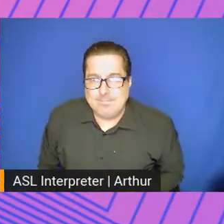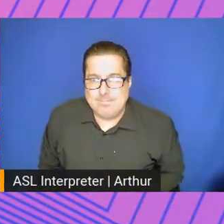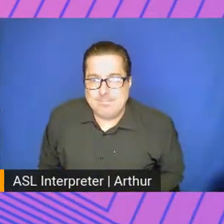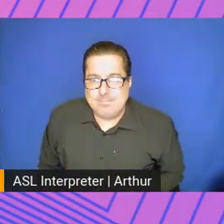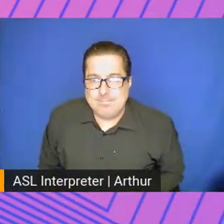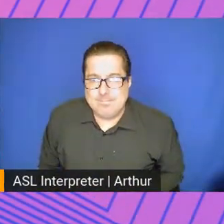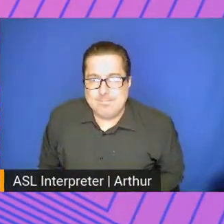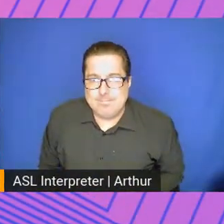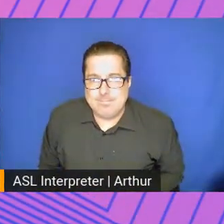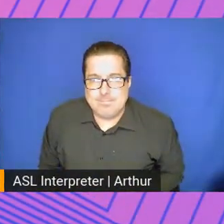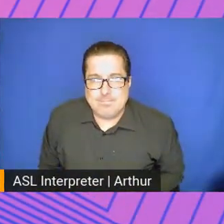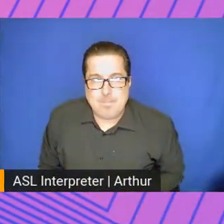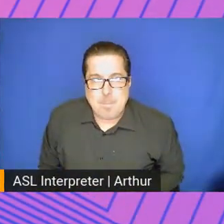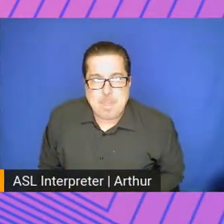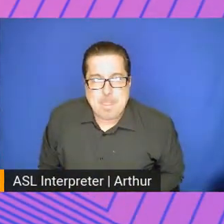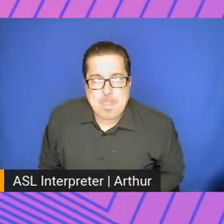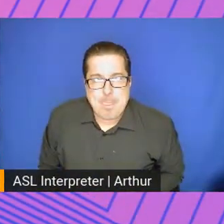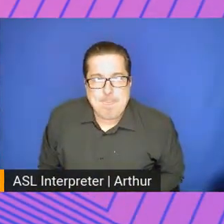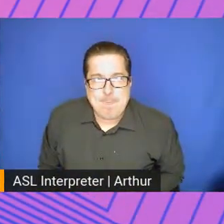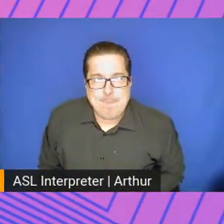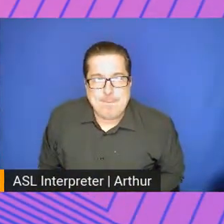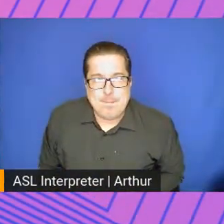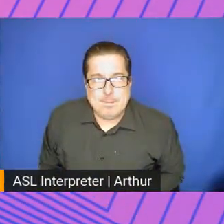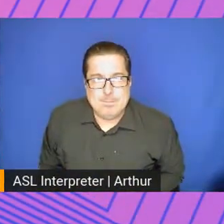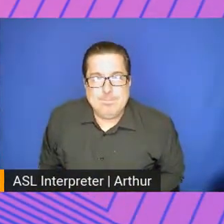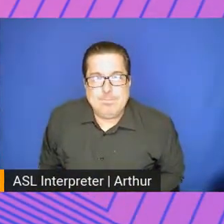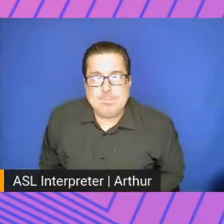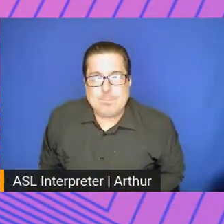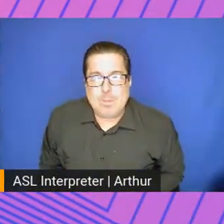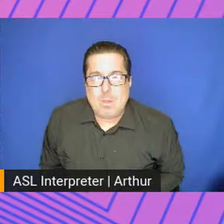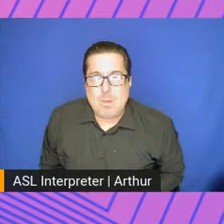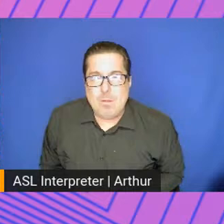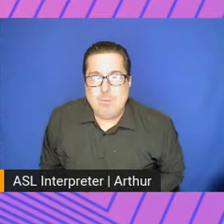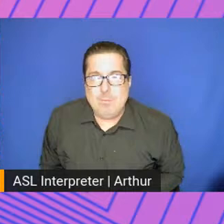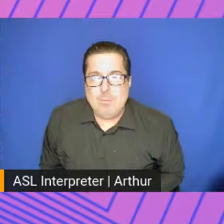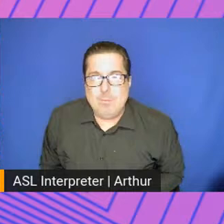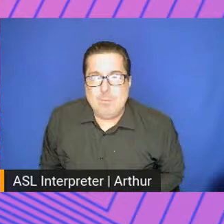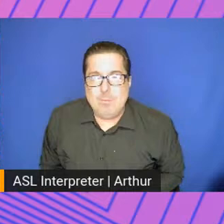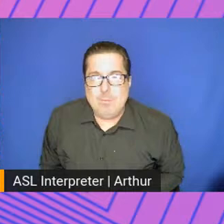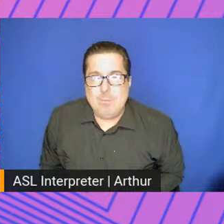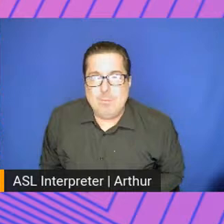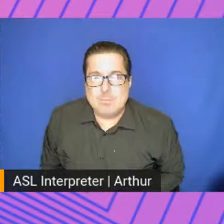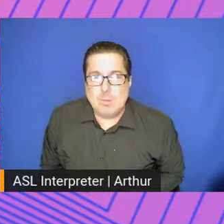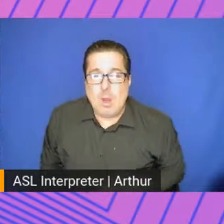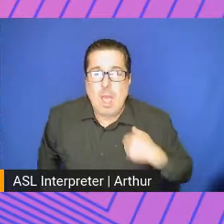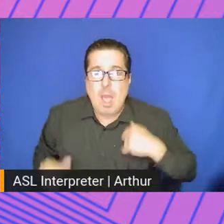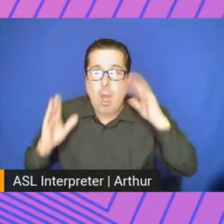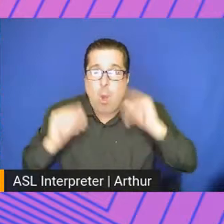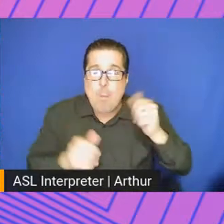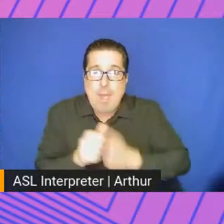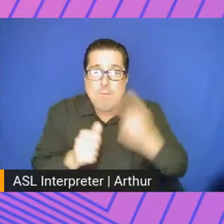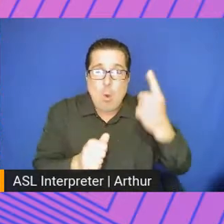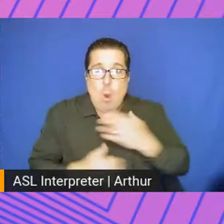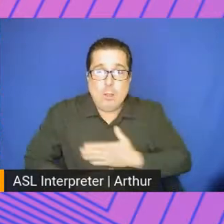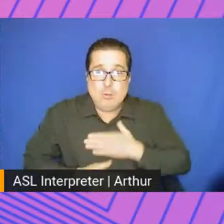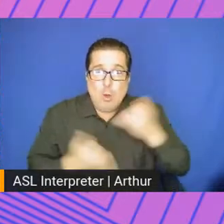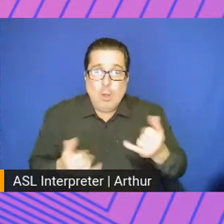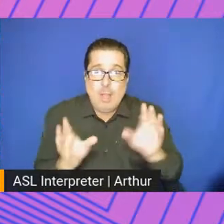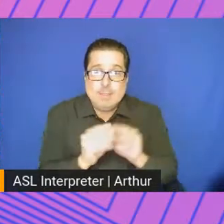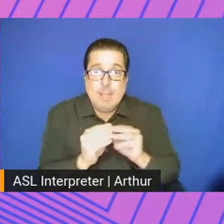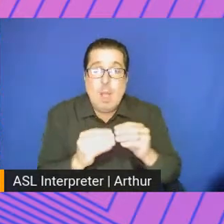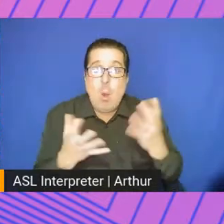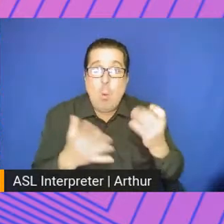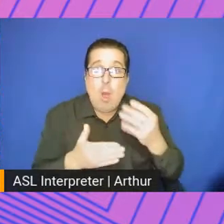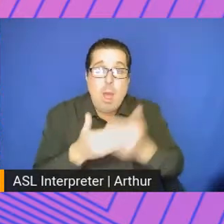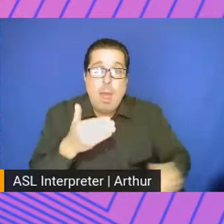Hello, everyone. I hope that everyone enjoys today's session. And one final thought I wanted to leave everyone with is where we're headed next